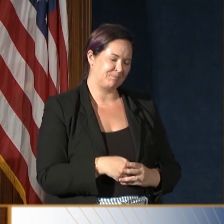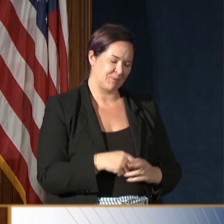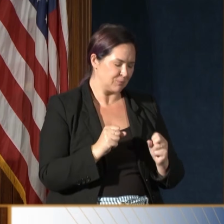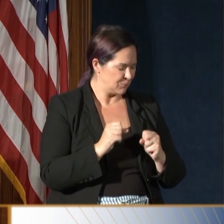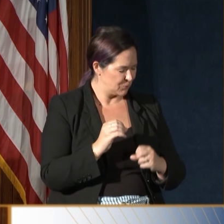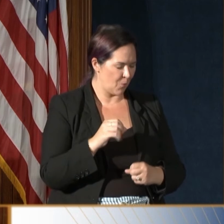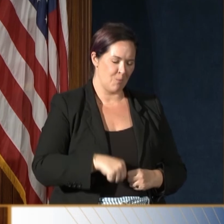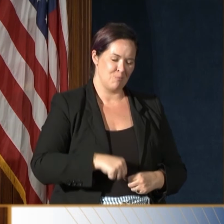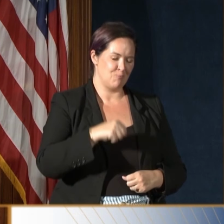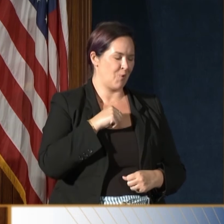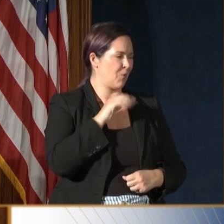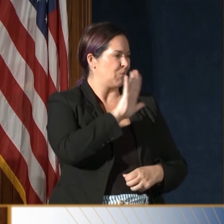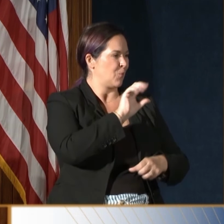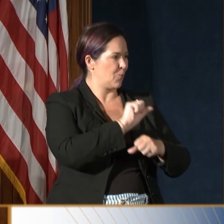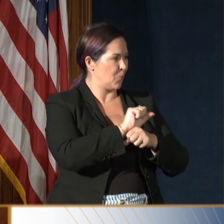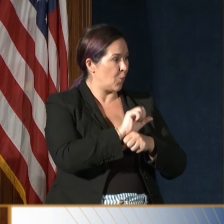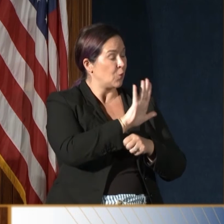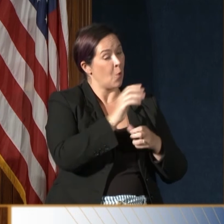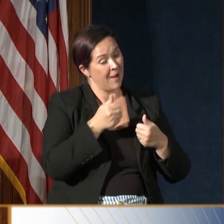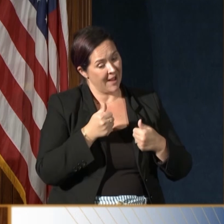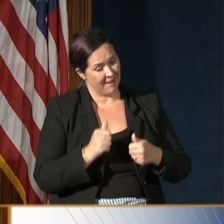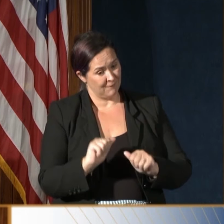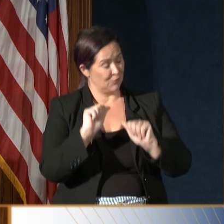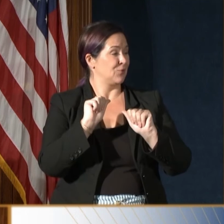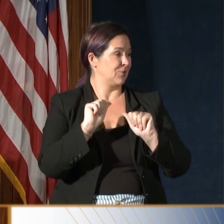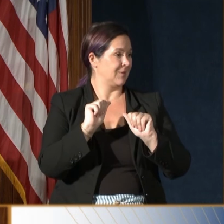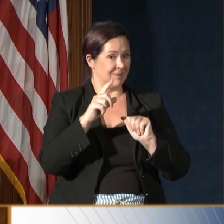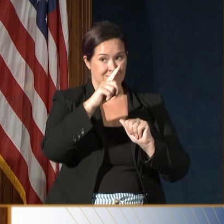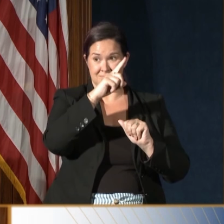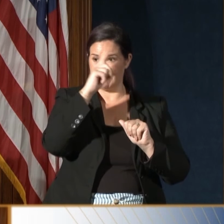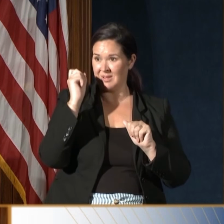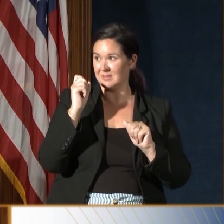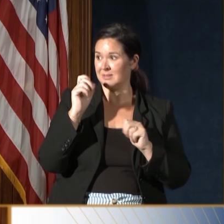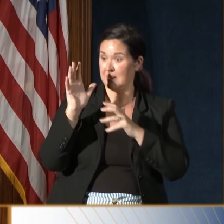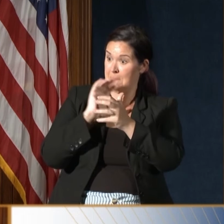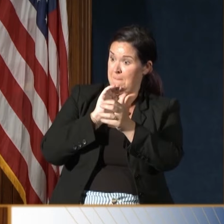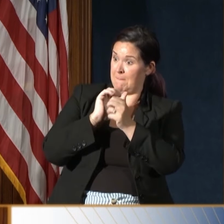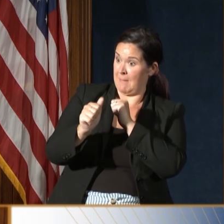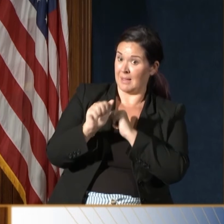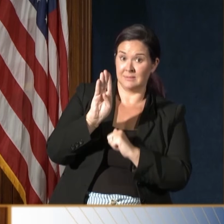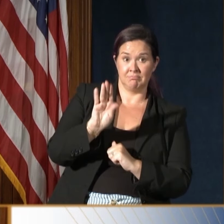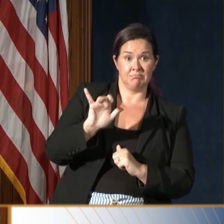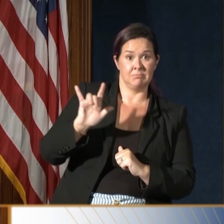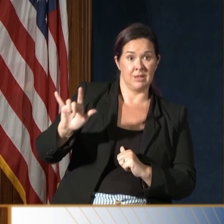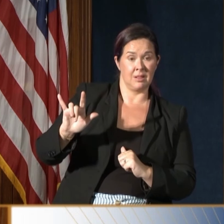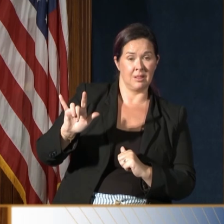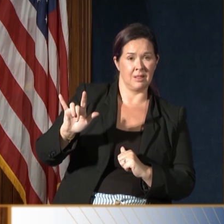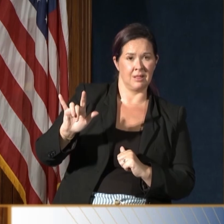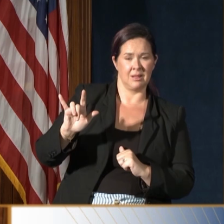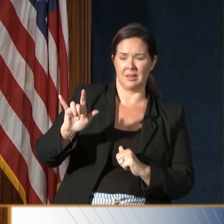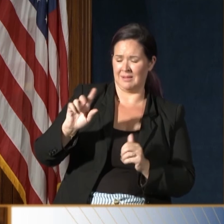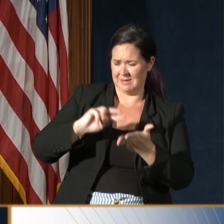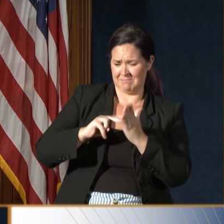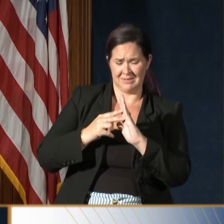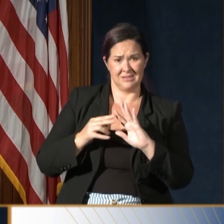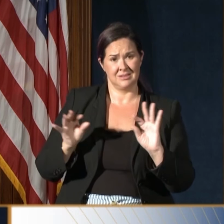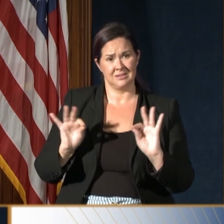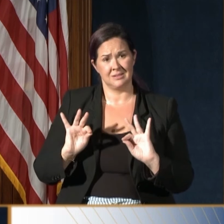of the efforts that you are making, because, you know, when you pass a bill, it really doesn't mean anything